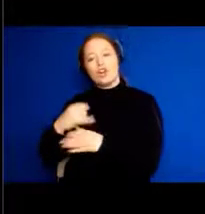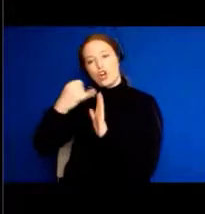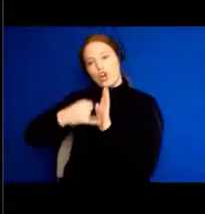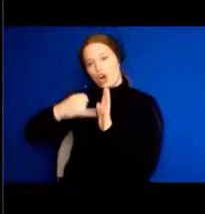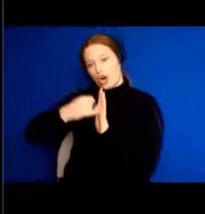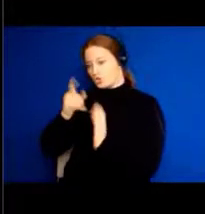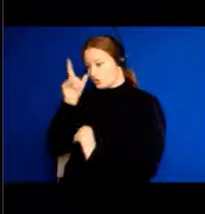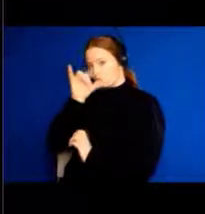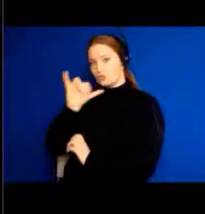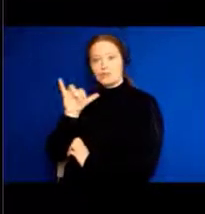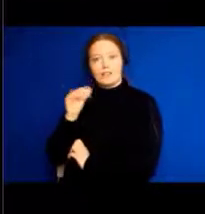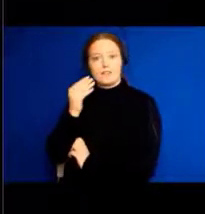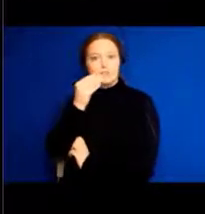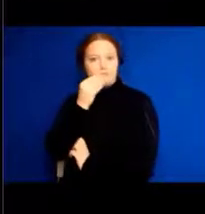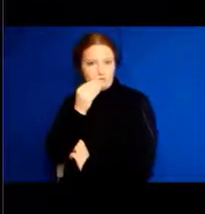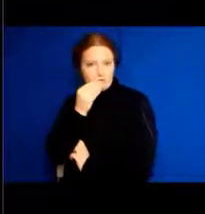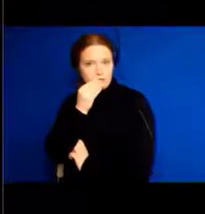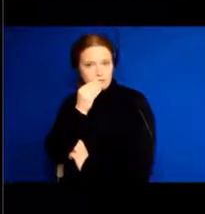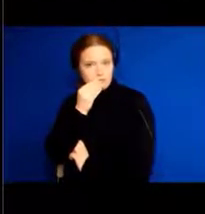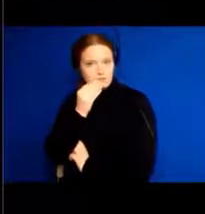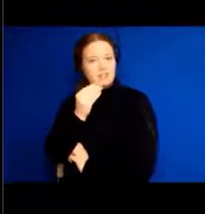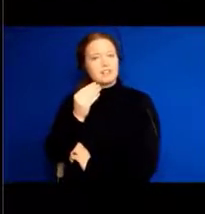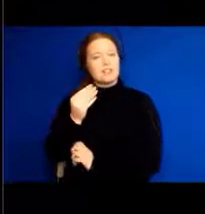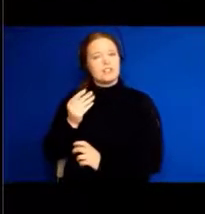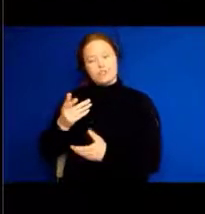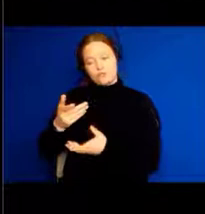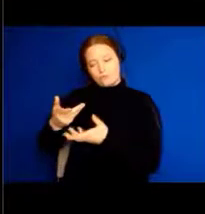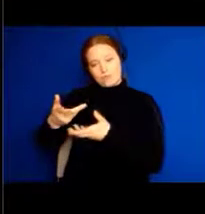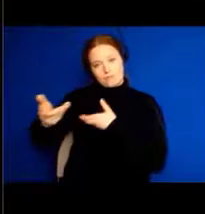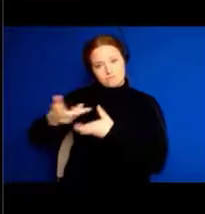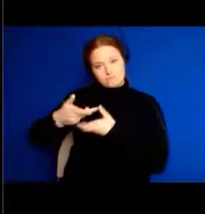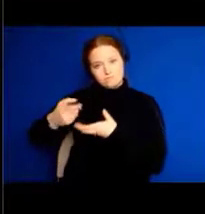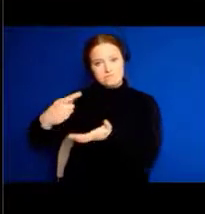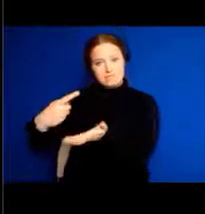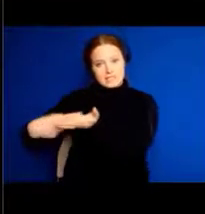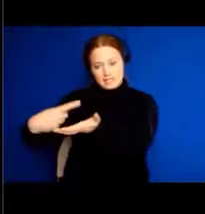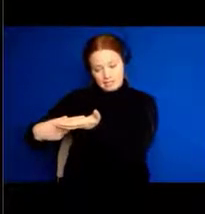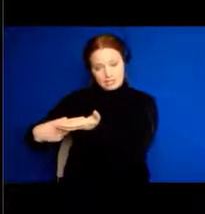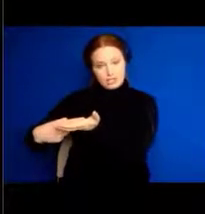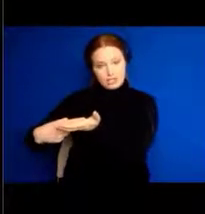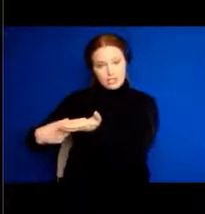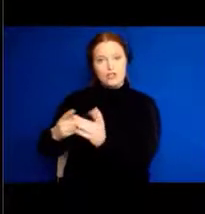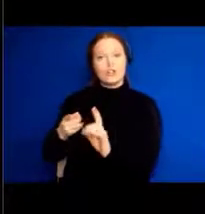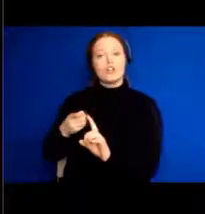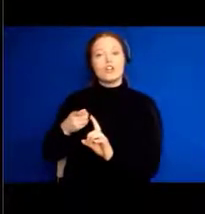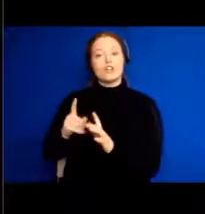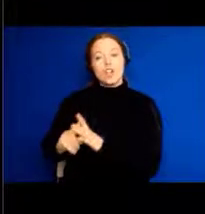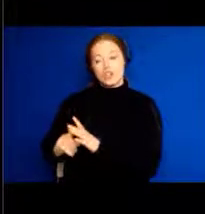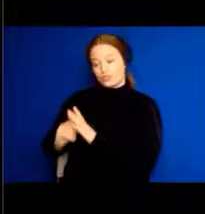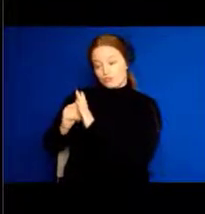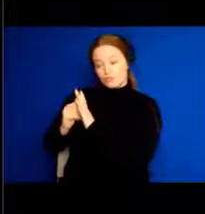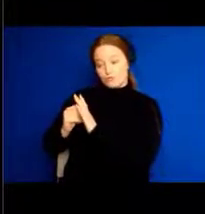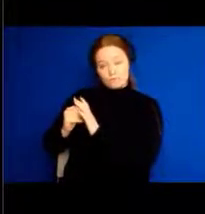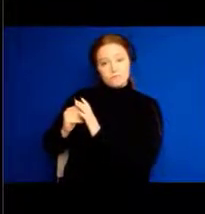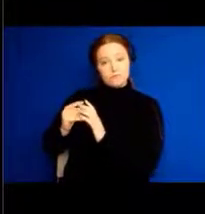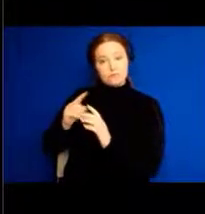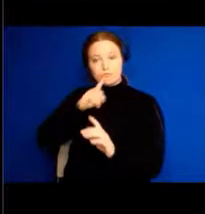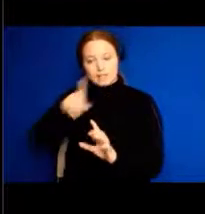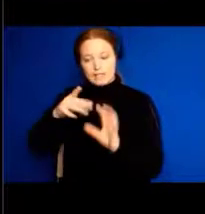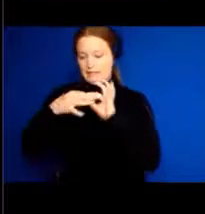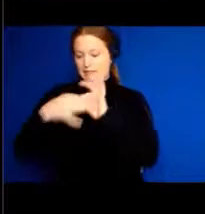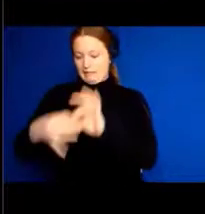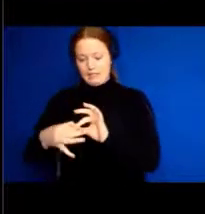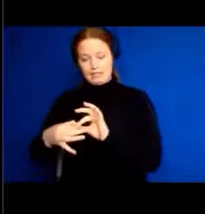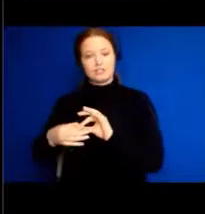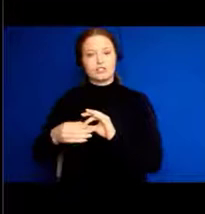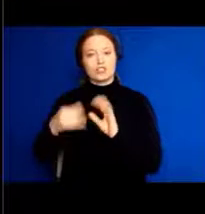that is sparked by the creative process, but also the activity of our hands. There's a lot of really interesting